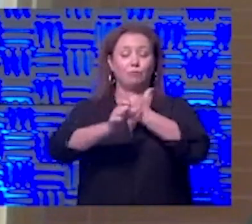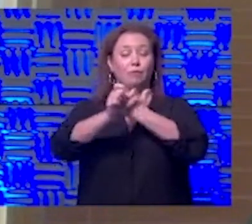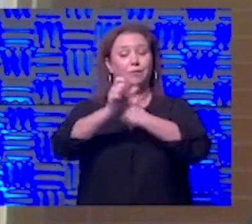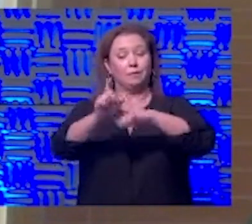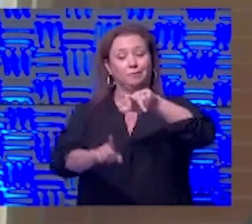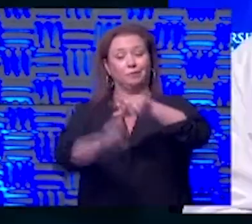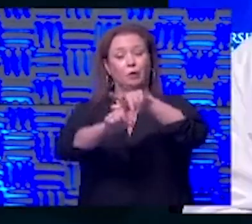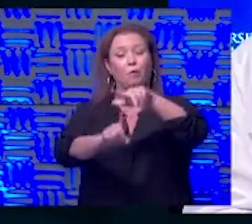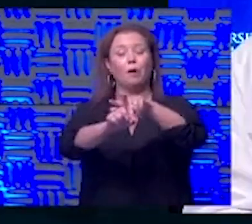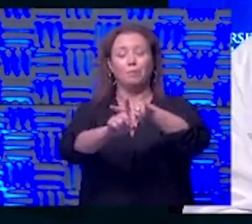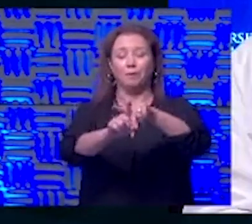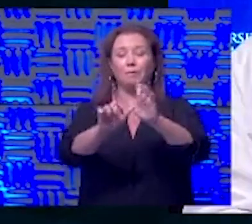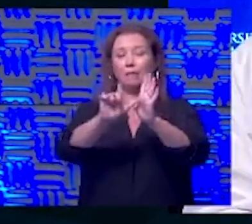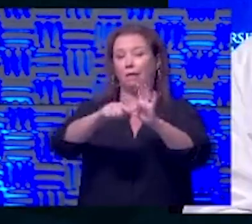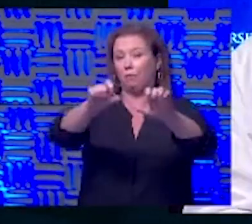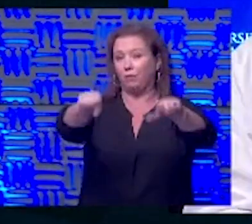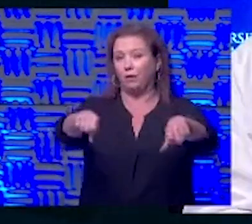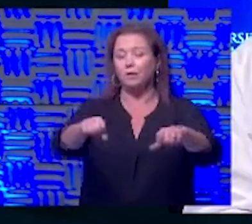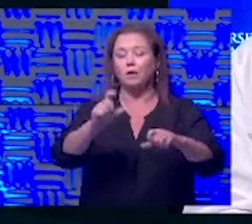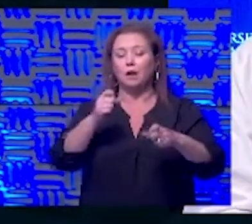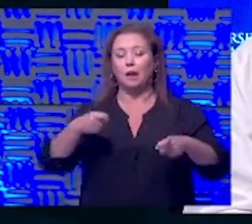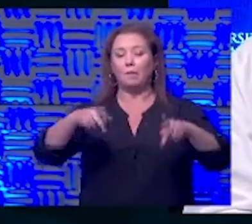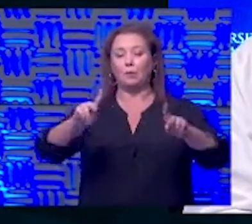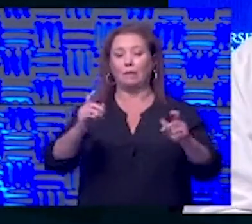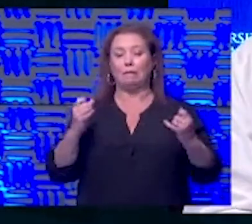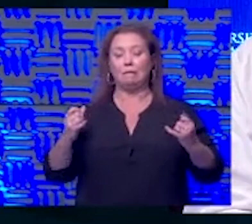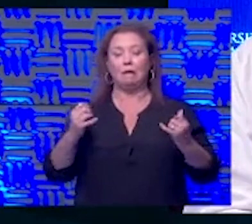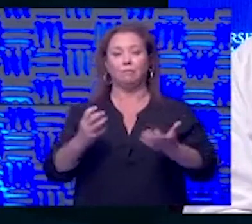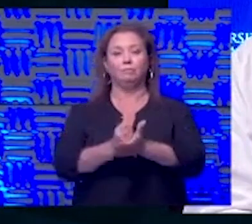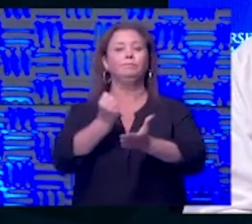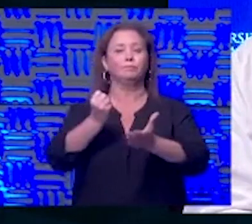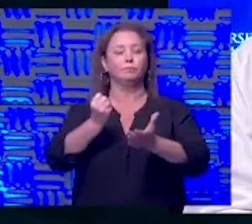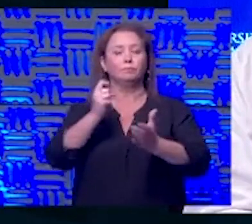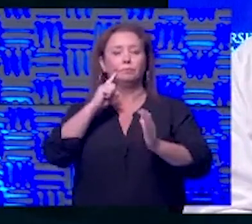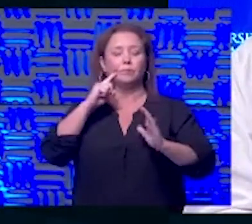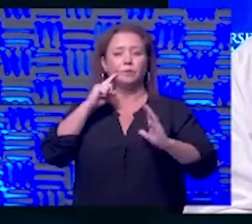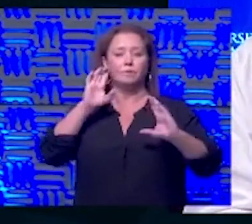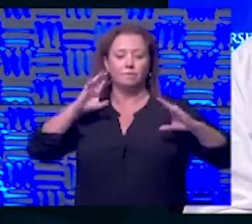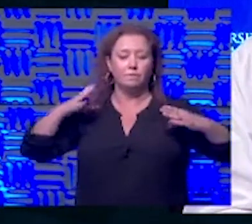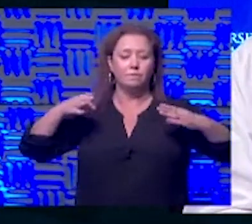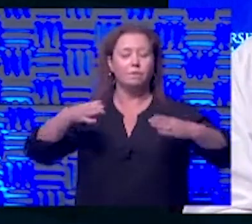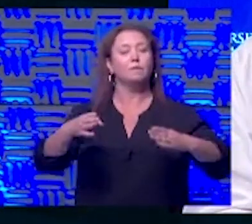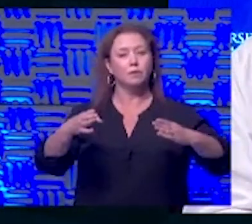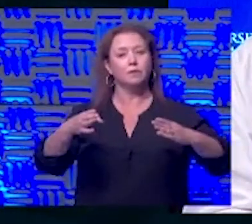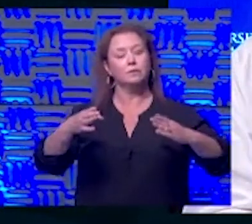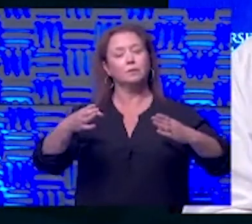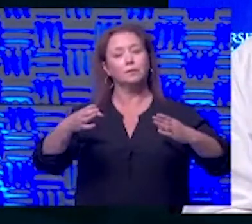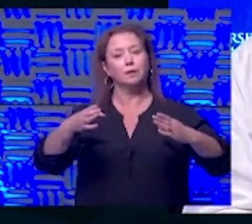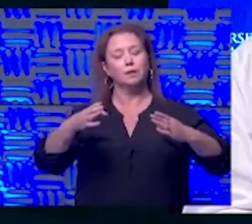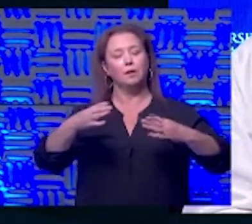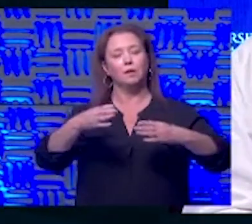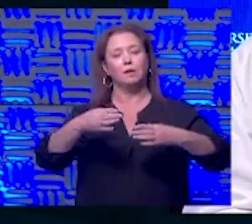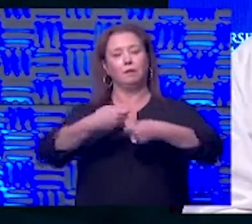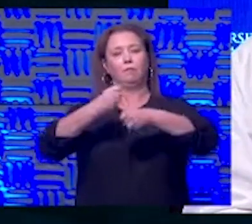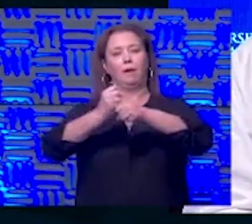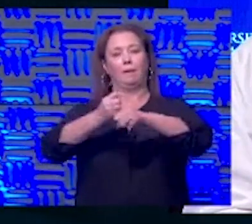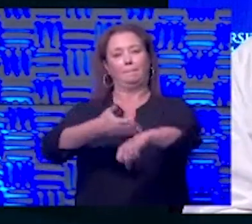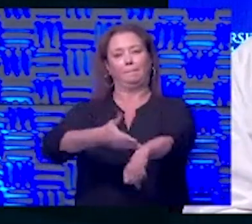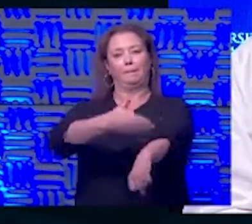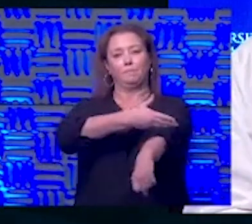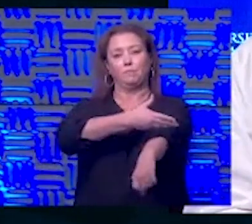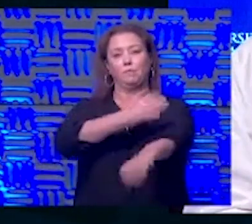be similar. And so there's an opportunity to really kind of drill down and create some better